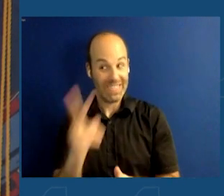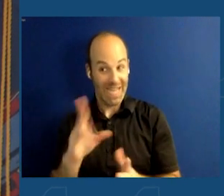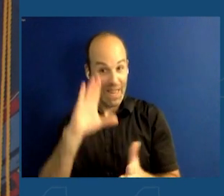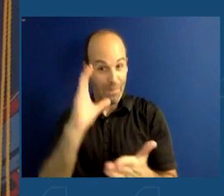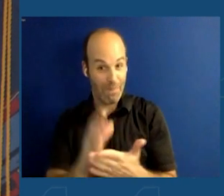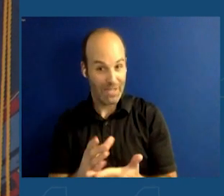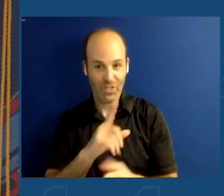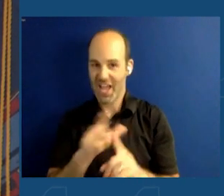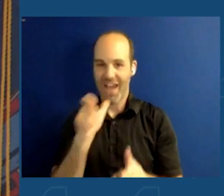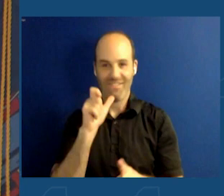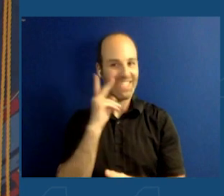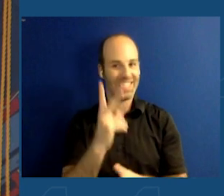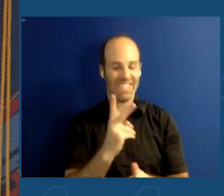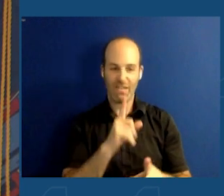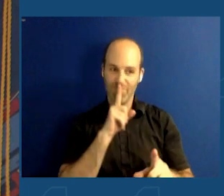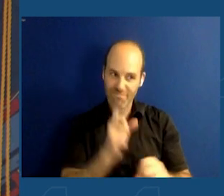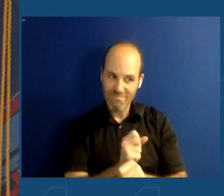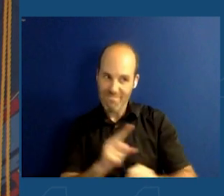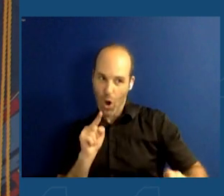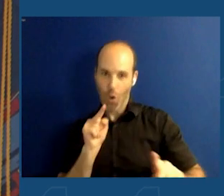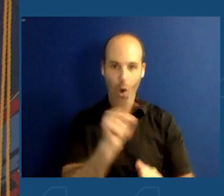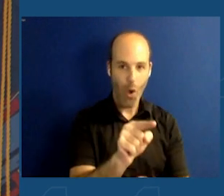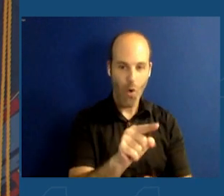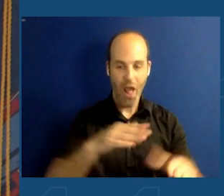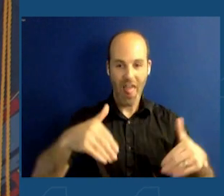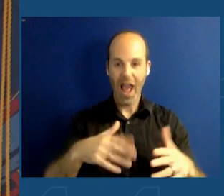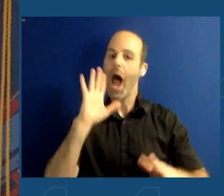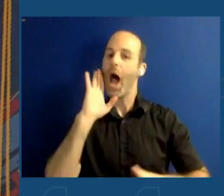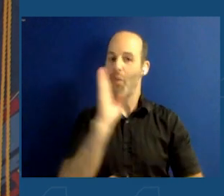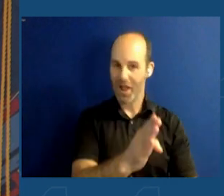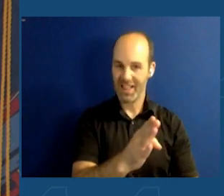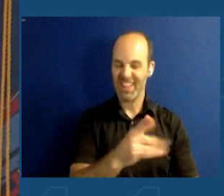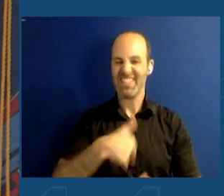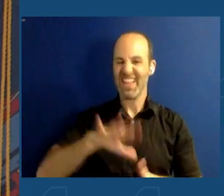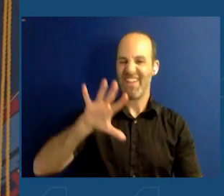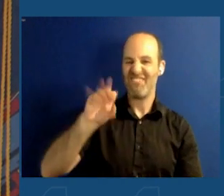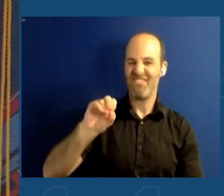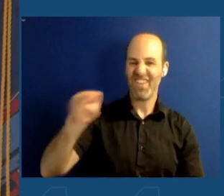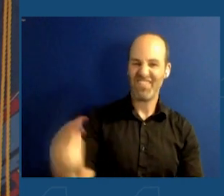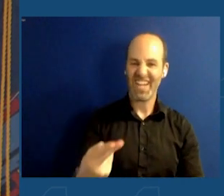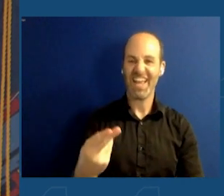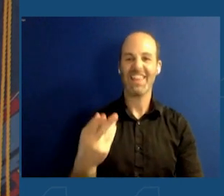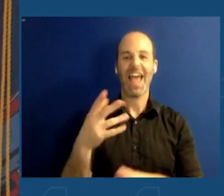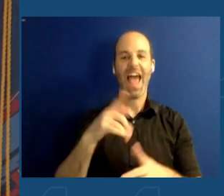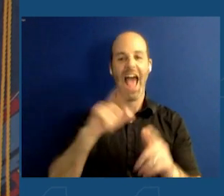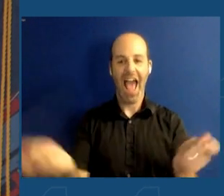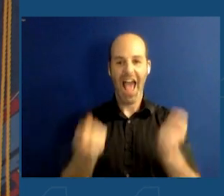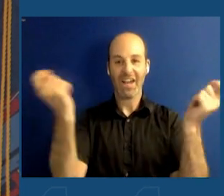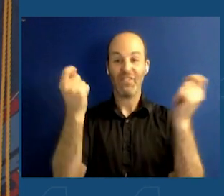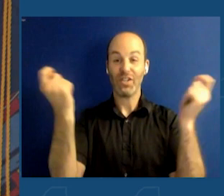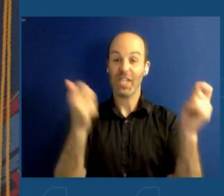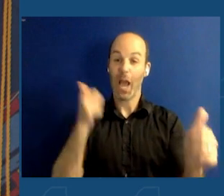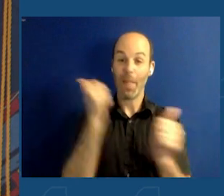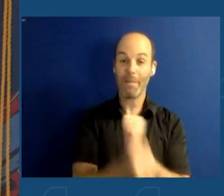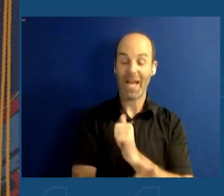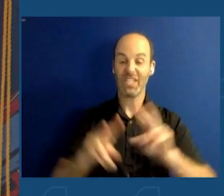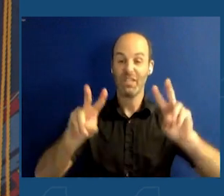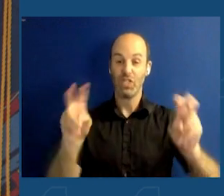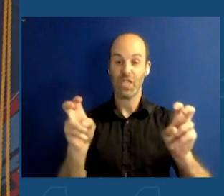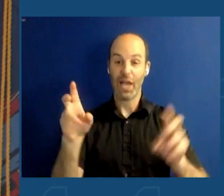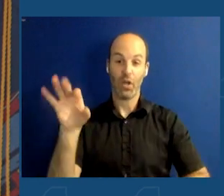I have to go witness this extravaganza. But this is the 50th anniversary of the passage of Title IX.